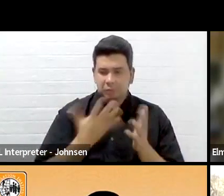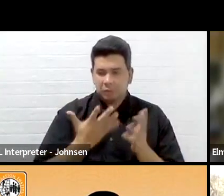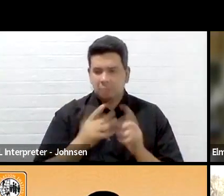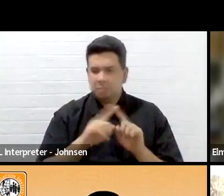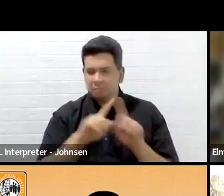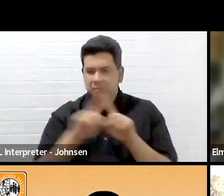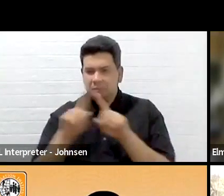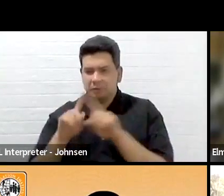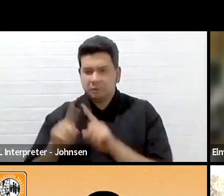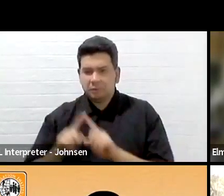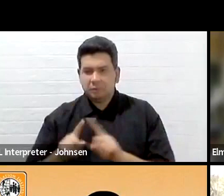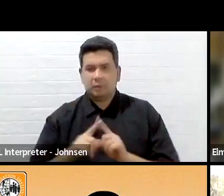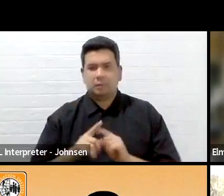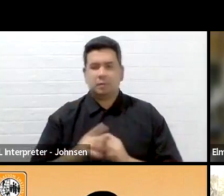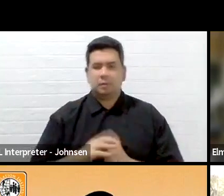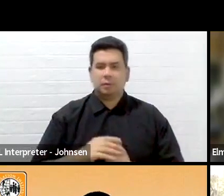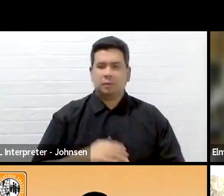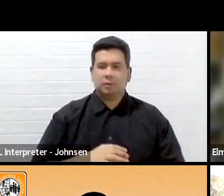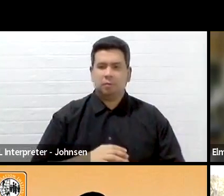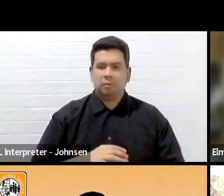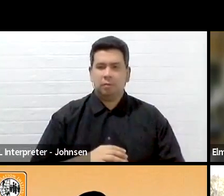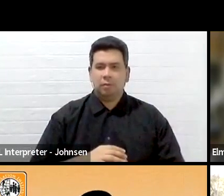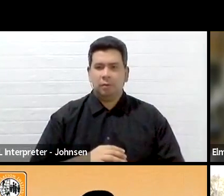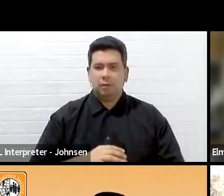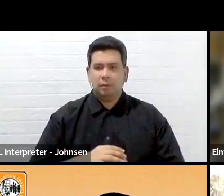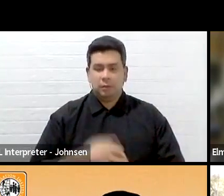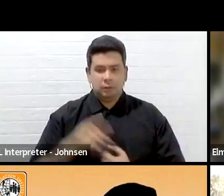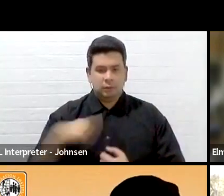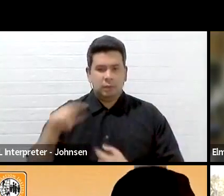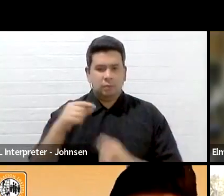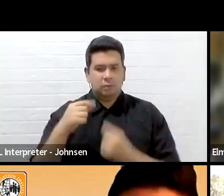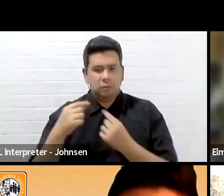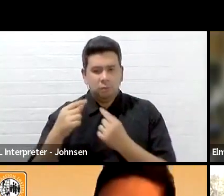French, who were trying to protect their citizens in Asia and the Pacific,